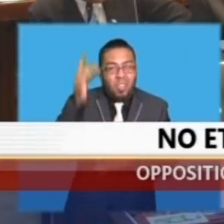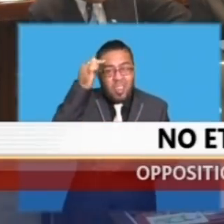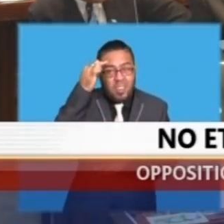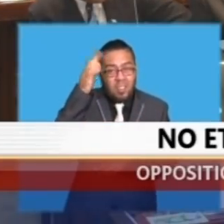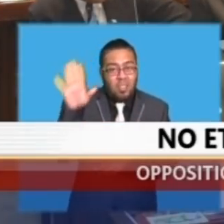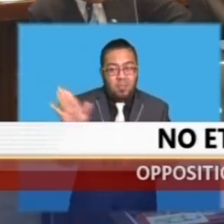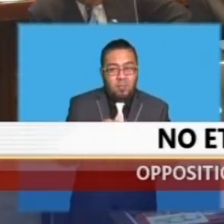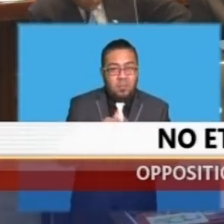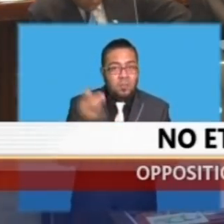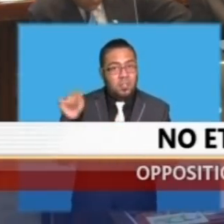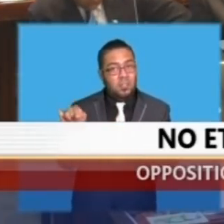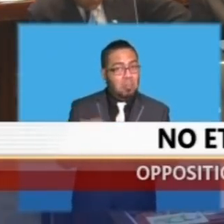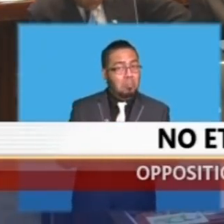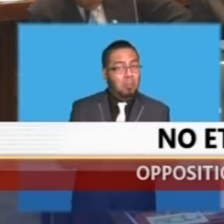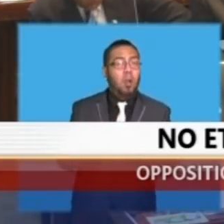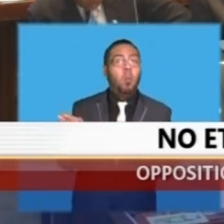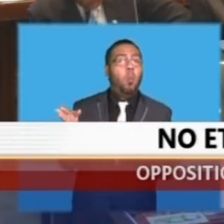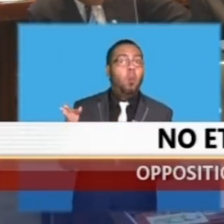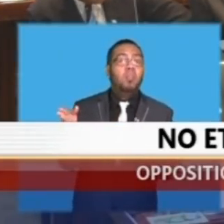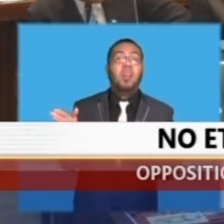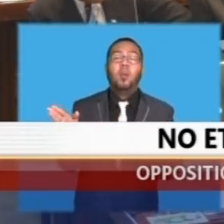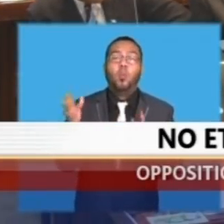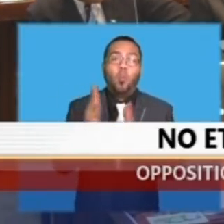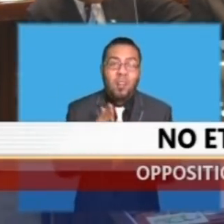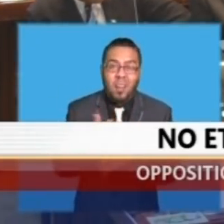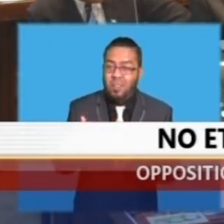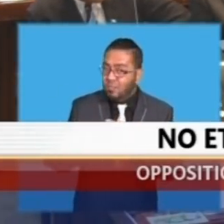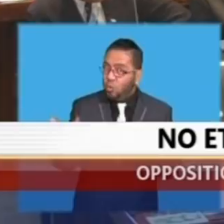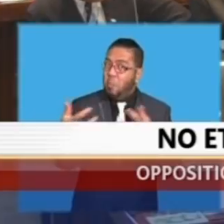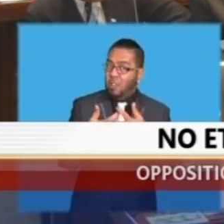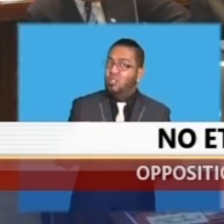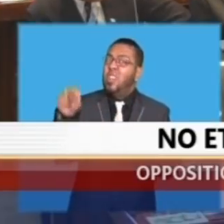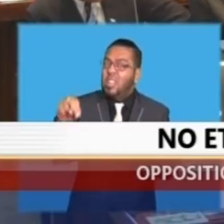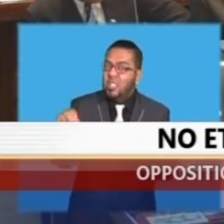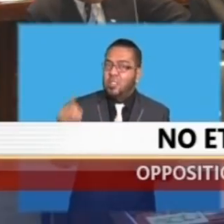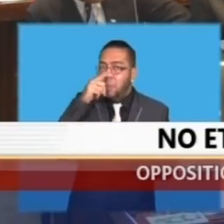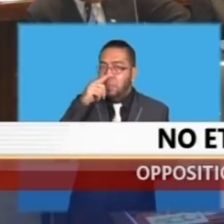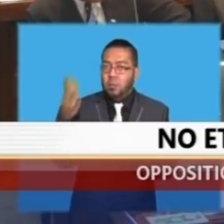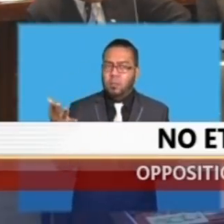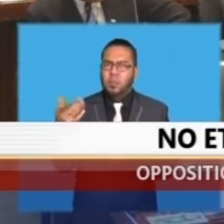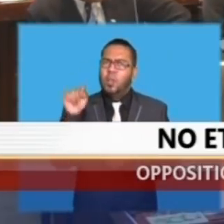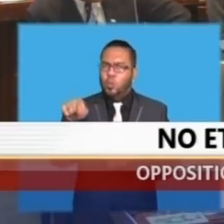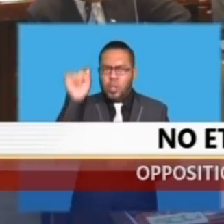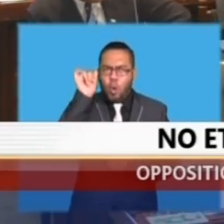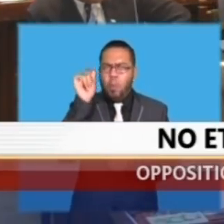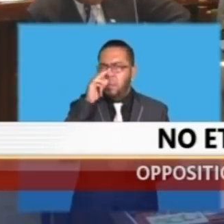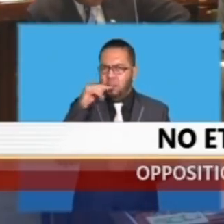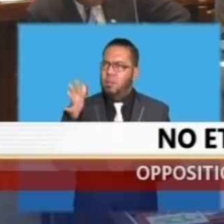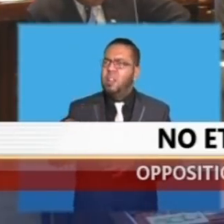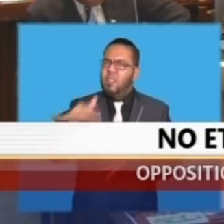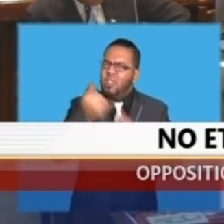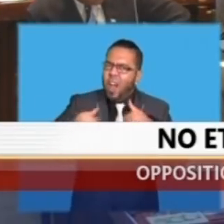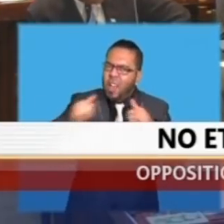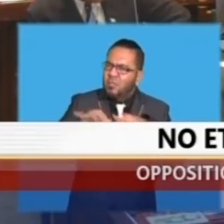needs. For example, the people living in the maritime areas. We know people living in the maritime areas have certain challenges.